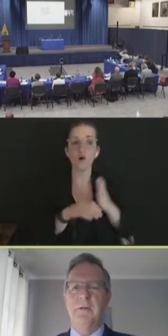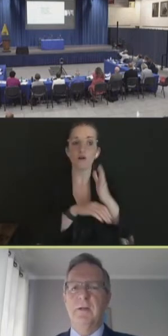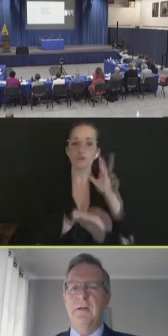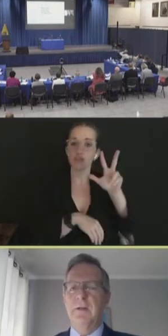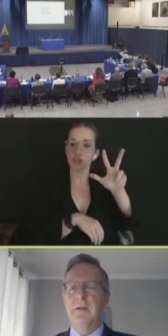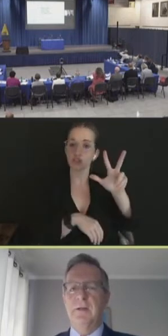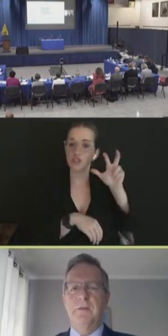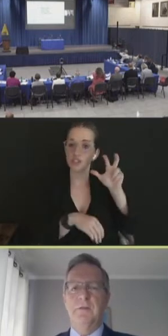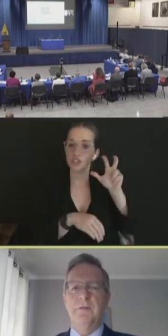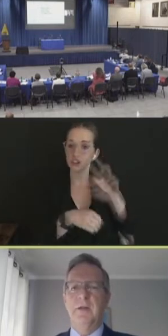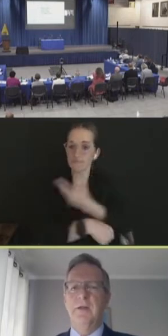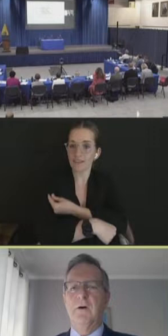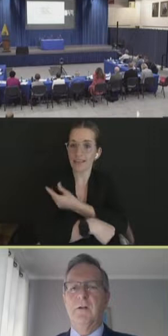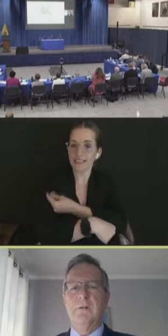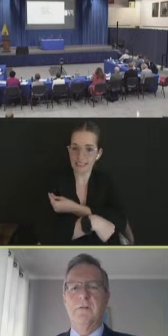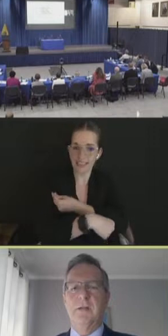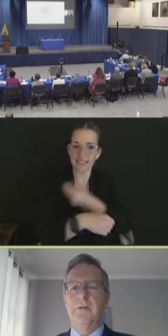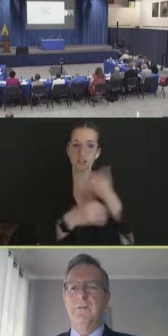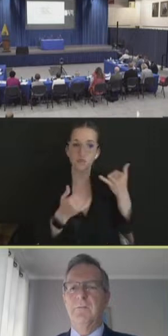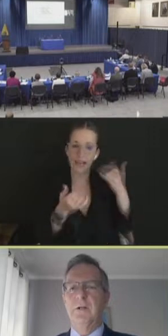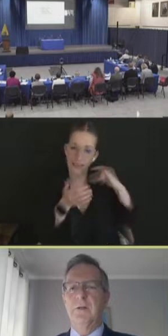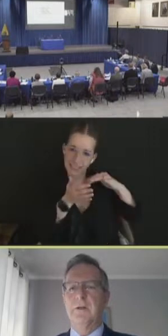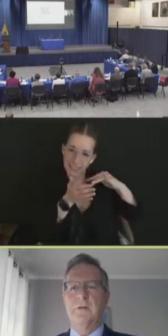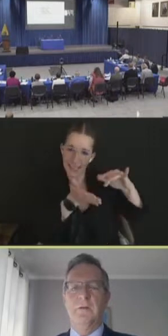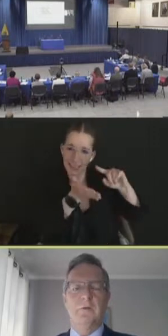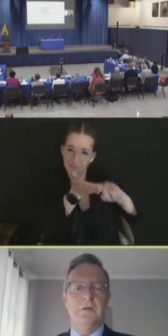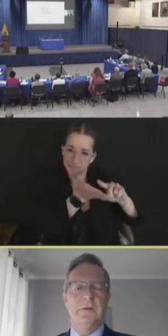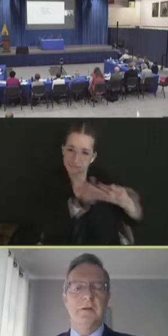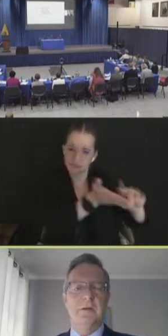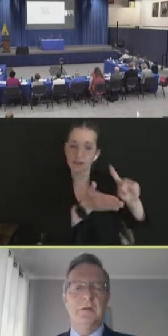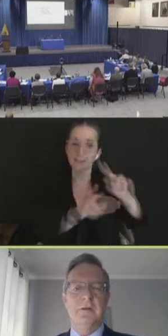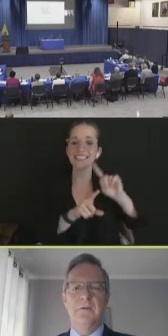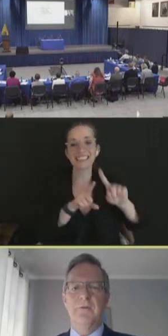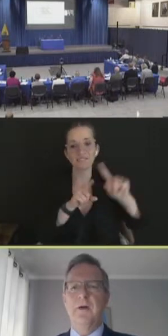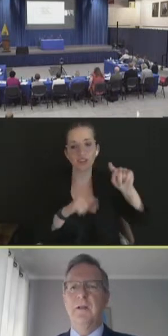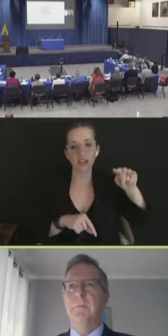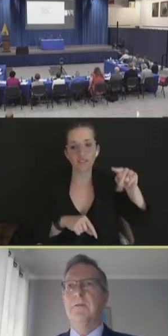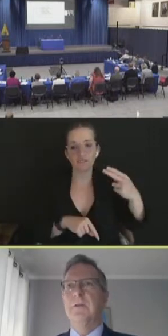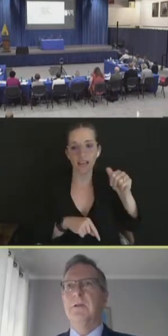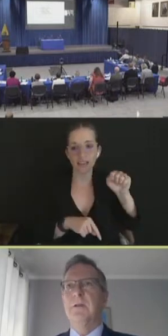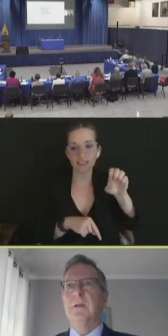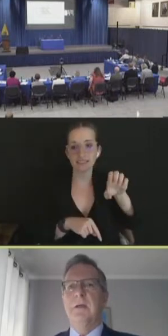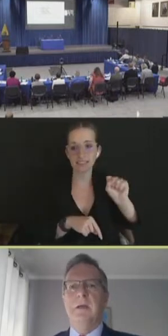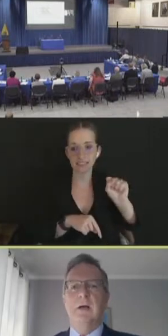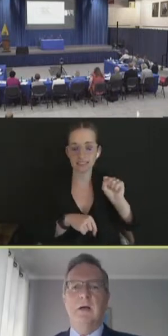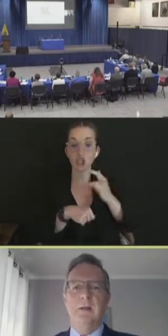study. That includes, again, all phases, preclinical, early, and late clinical development.